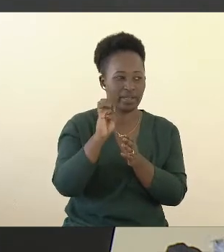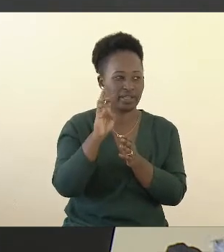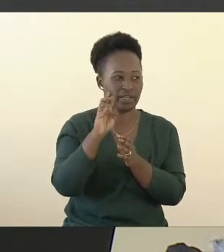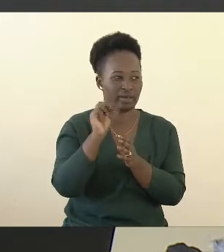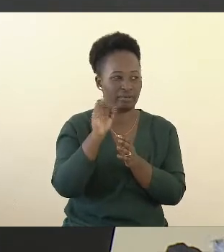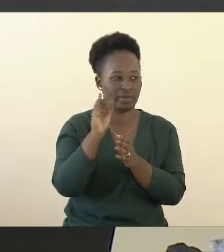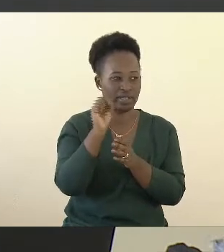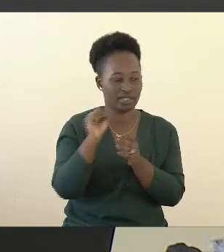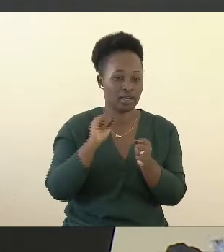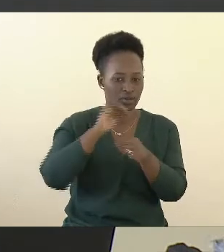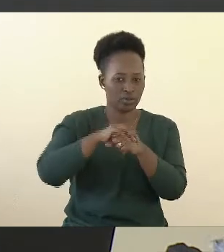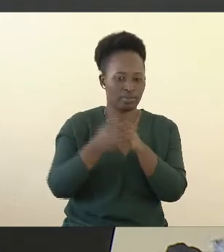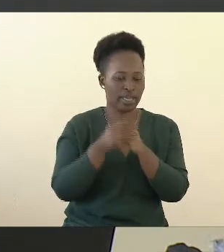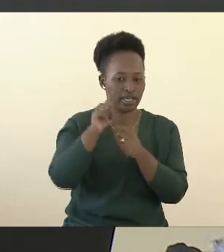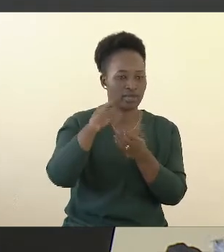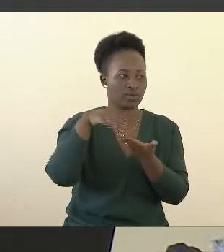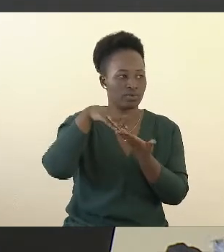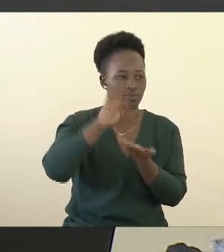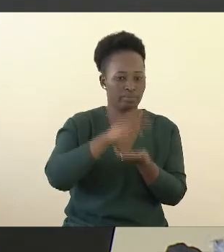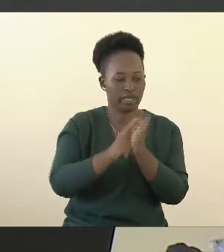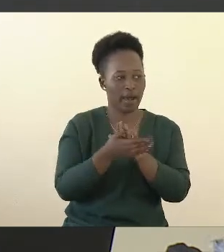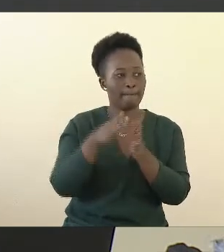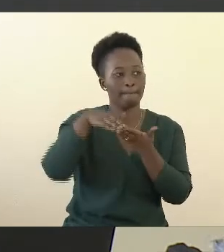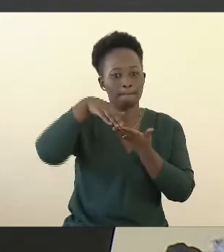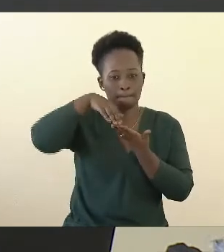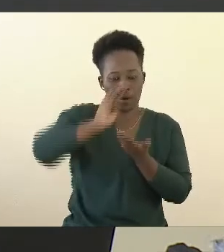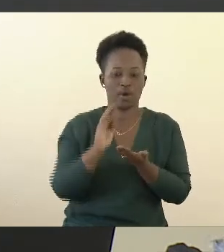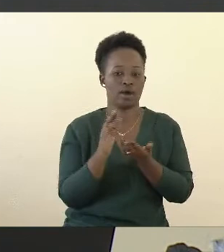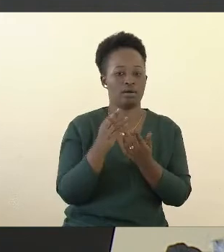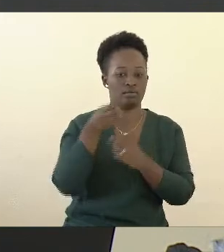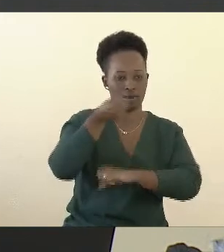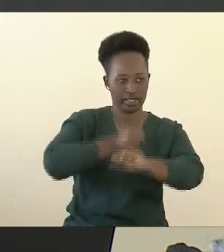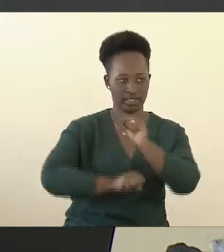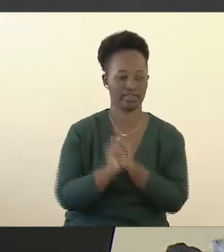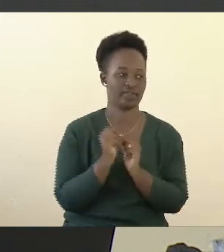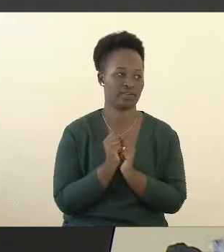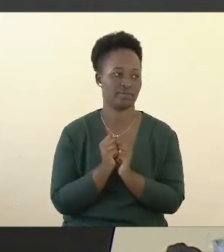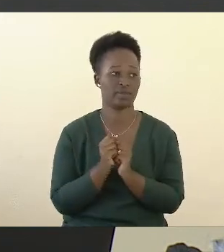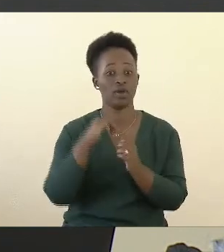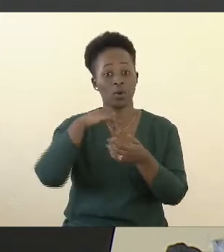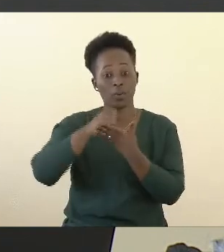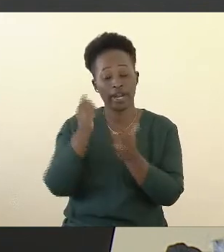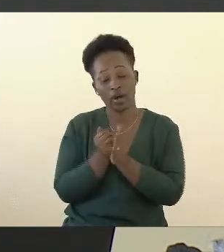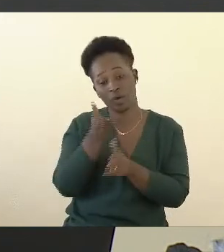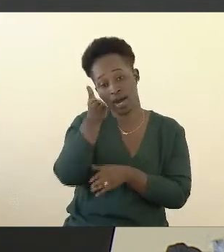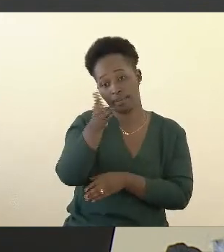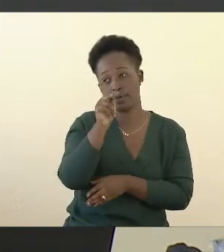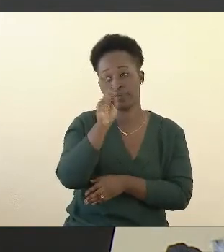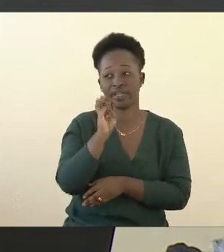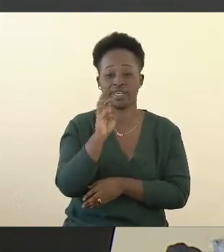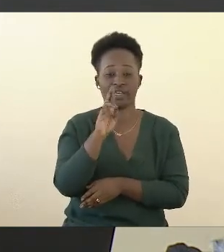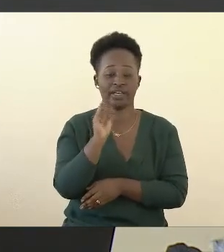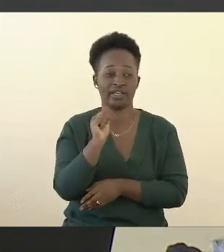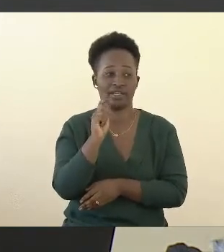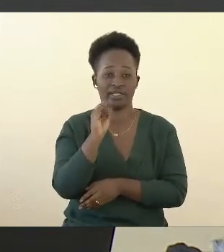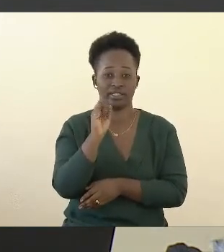be more protective property? It is the presence of keratin. The presence of keratin makes our skin